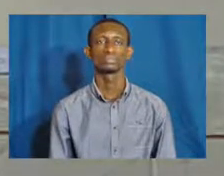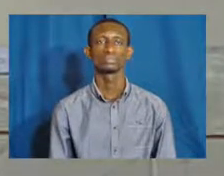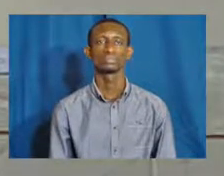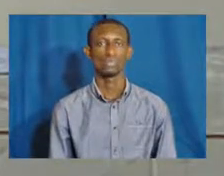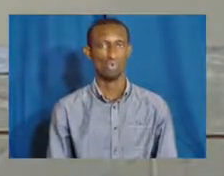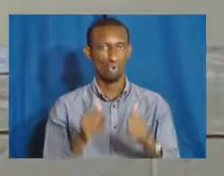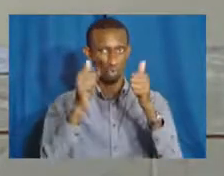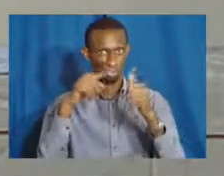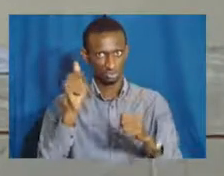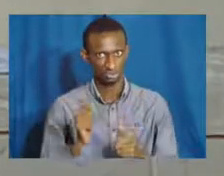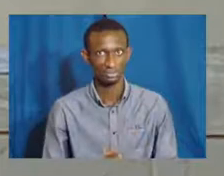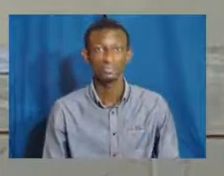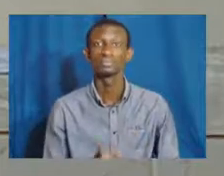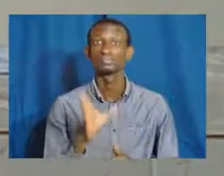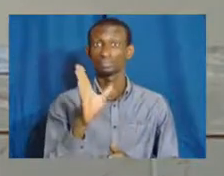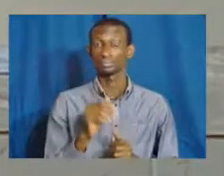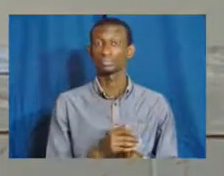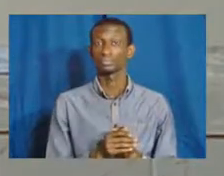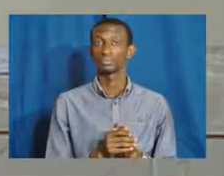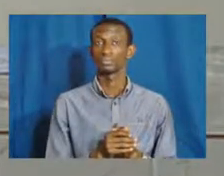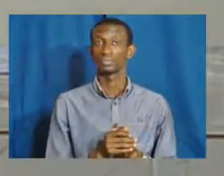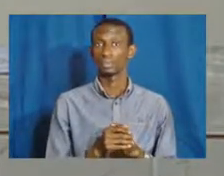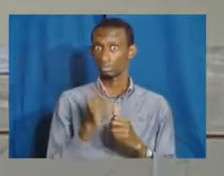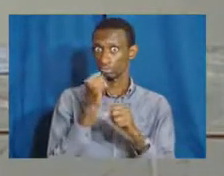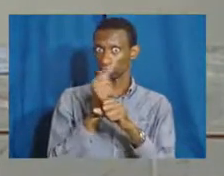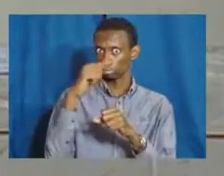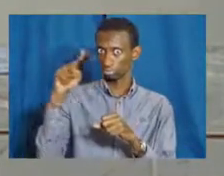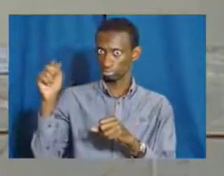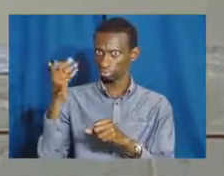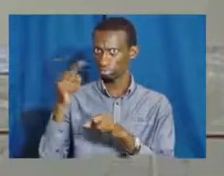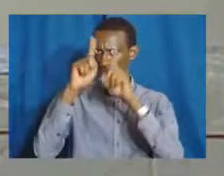All right, now let us correct on chalkboard.